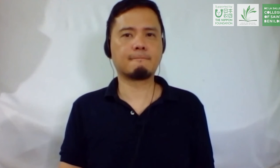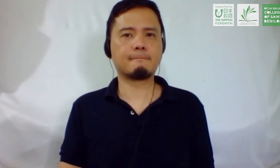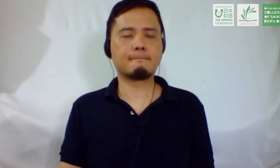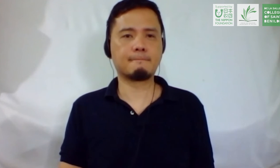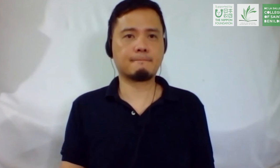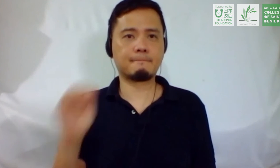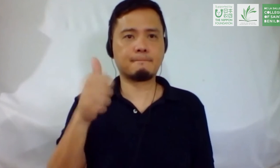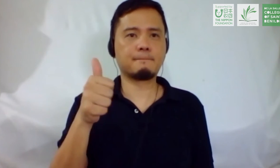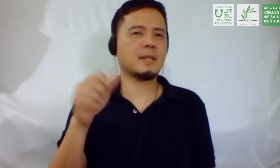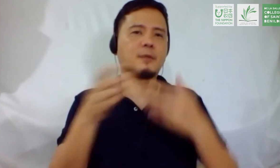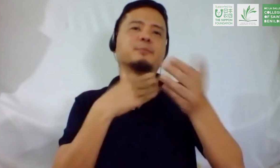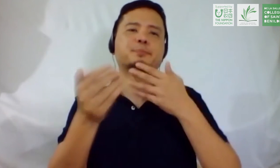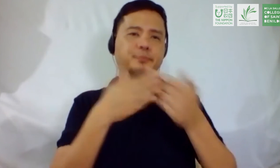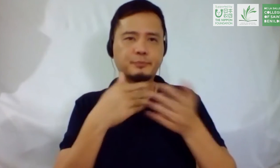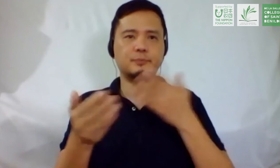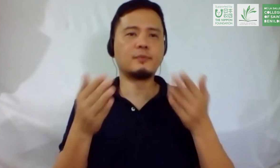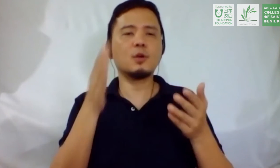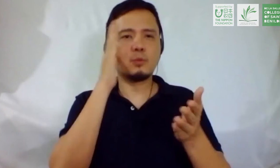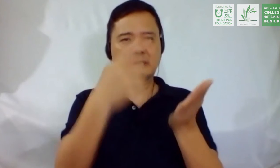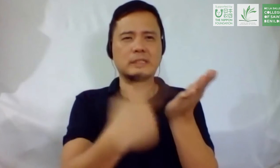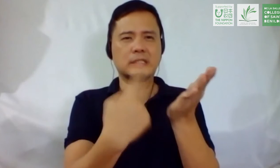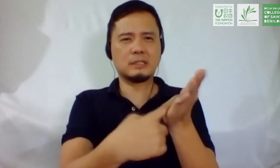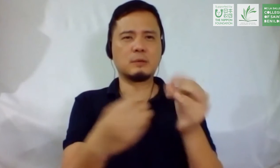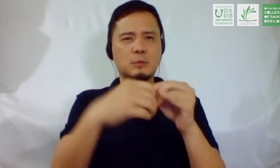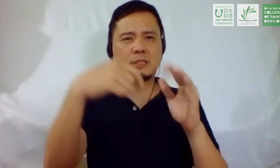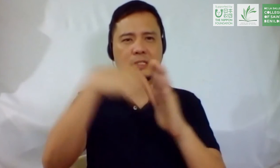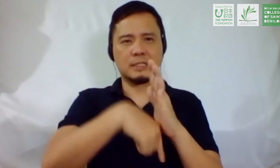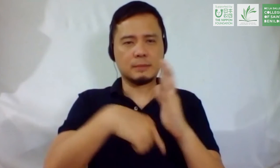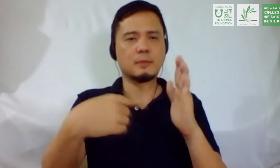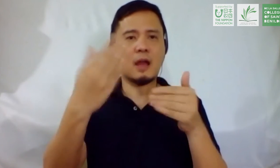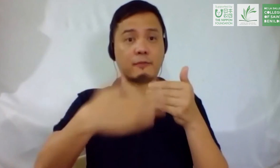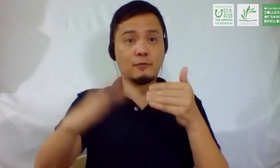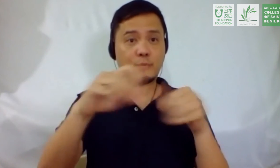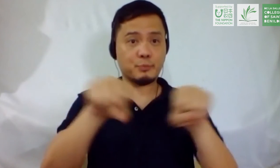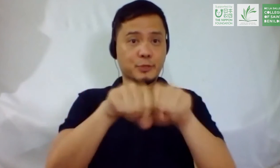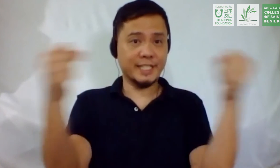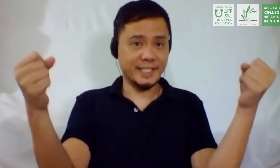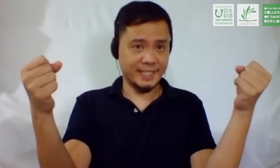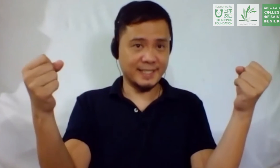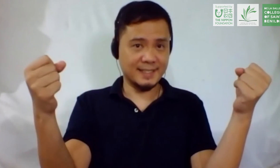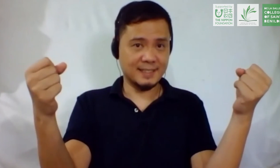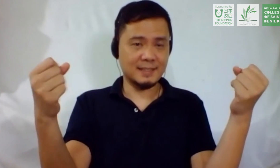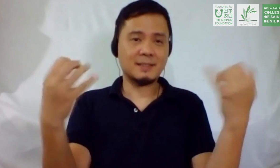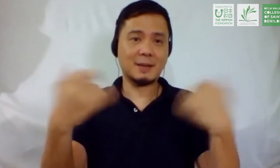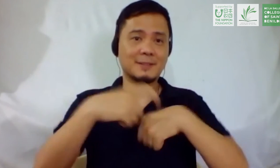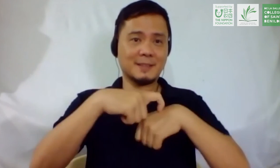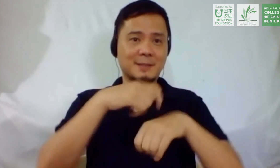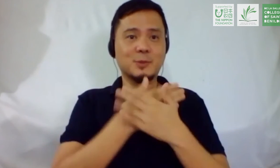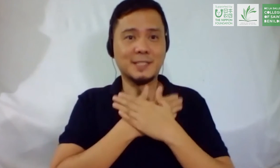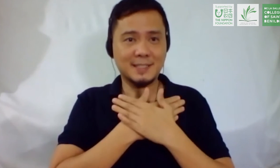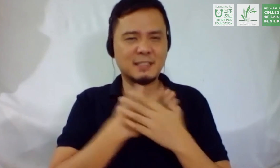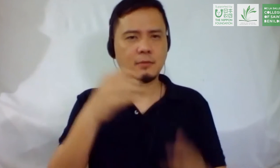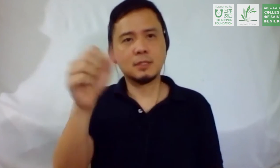Okay, but anyway, we can talk about this a little when we come back. It's time to take another break for 10